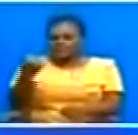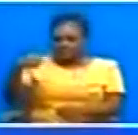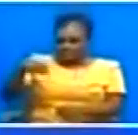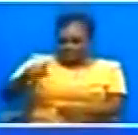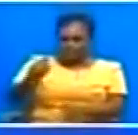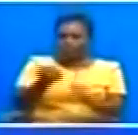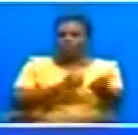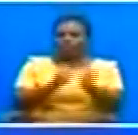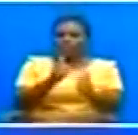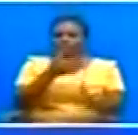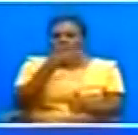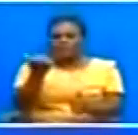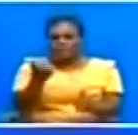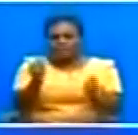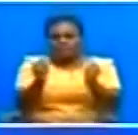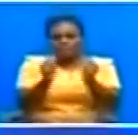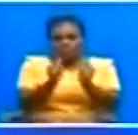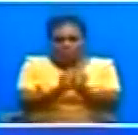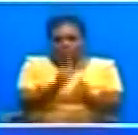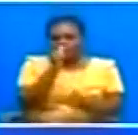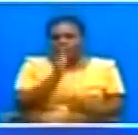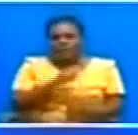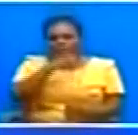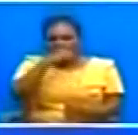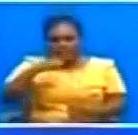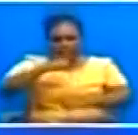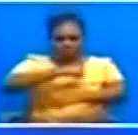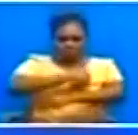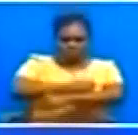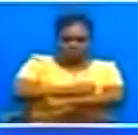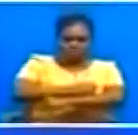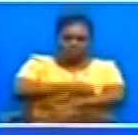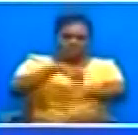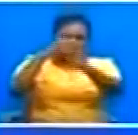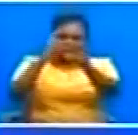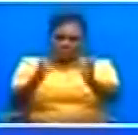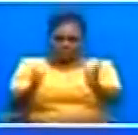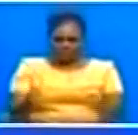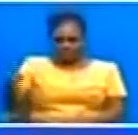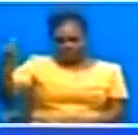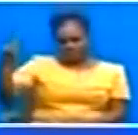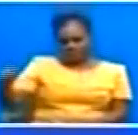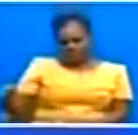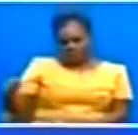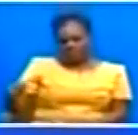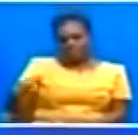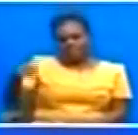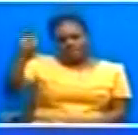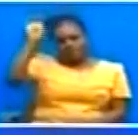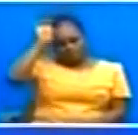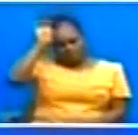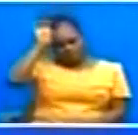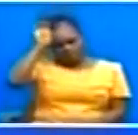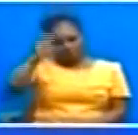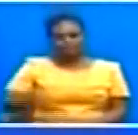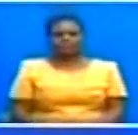that they compete at best with their counterparts in private schools. Mercy Kandie, KTN, at Sosiani Primary